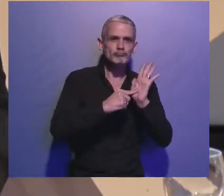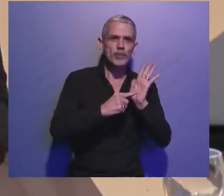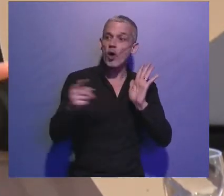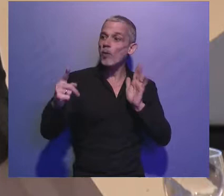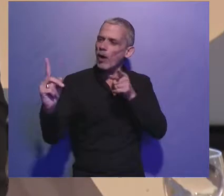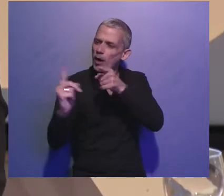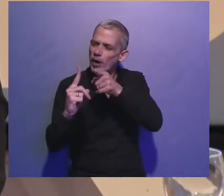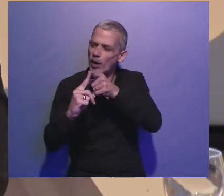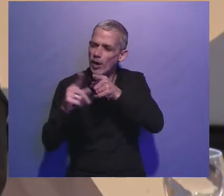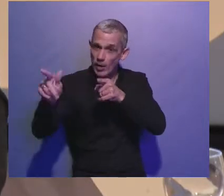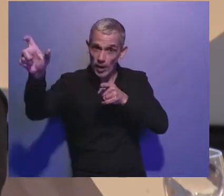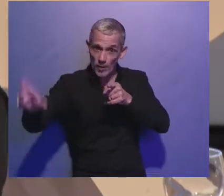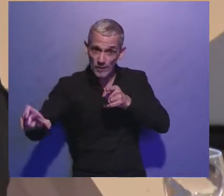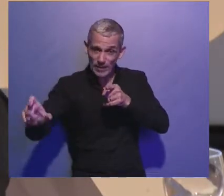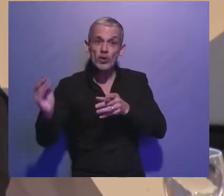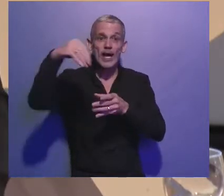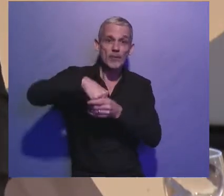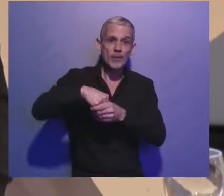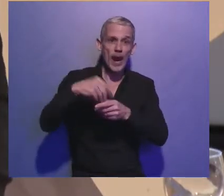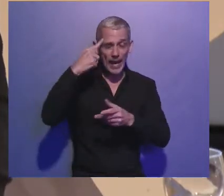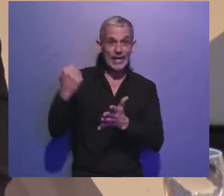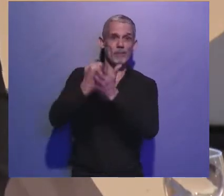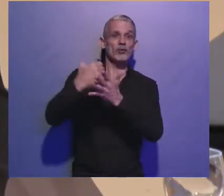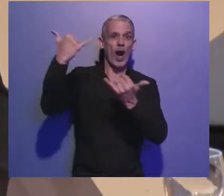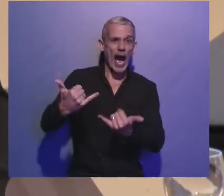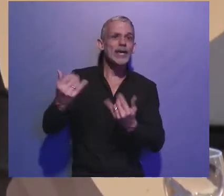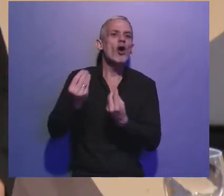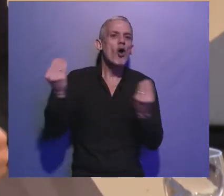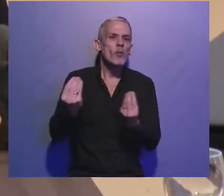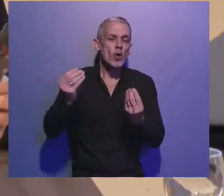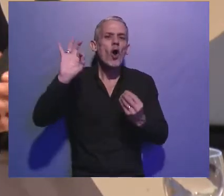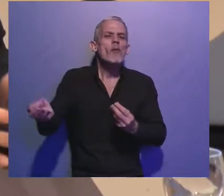impactful. And as a field, we'll have to figure out how to measure those things.